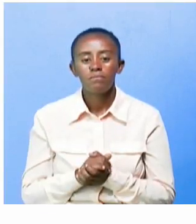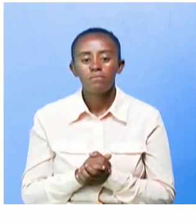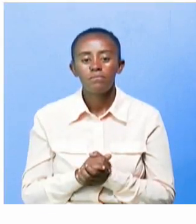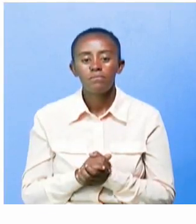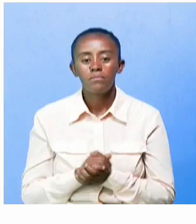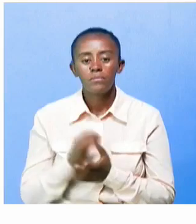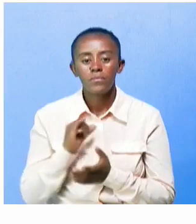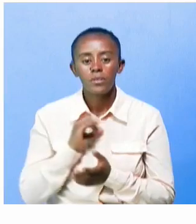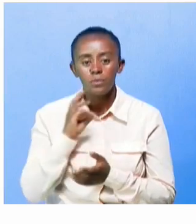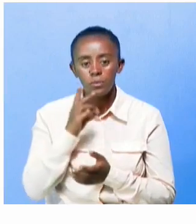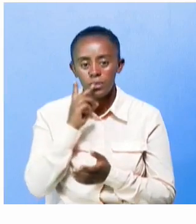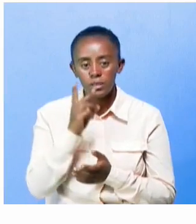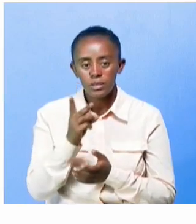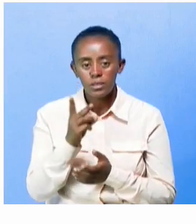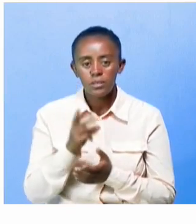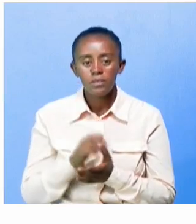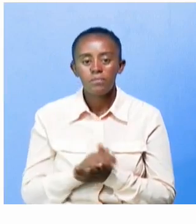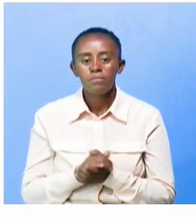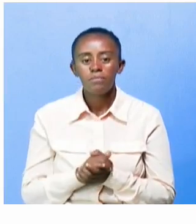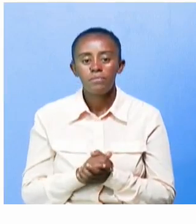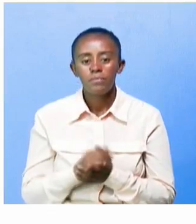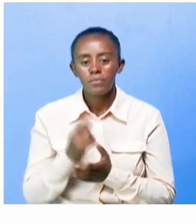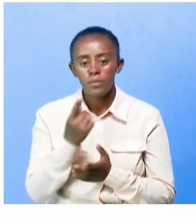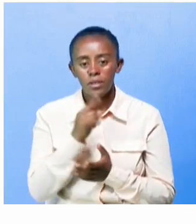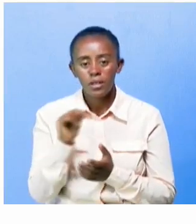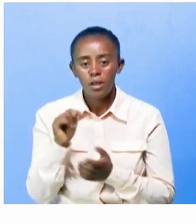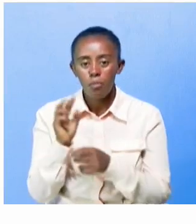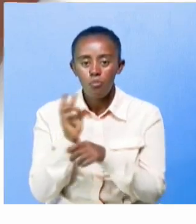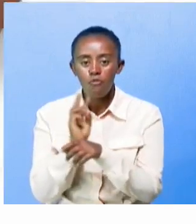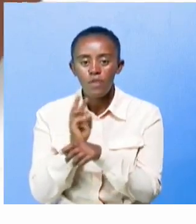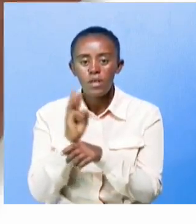see the movie